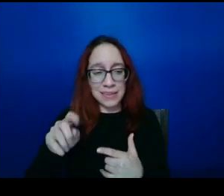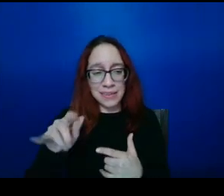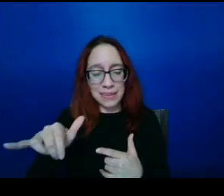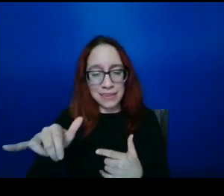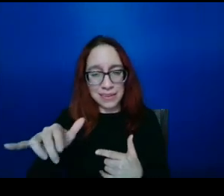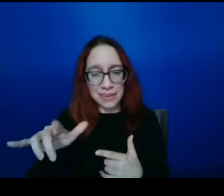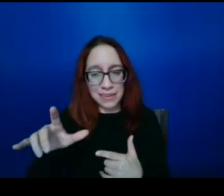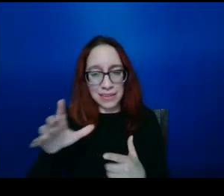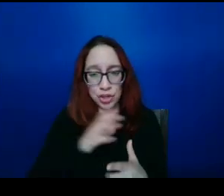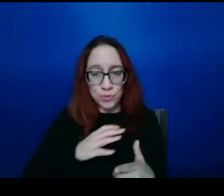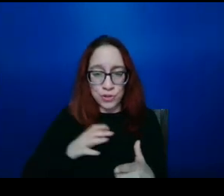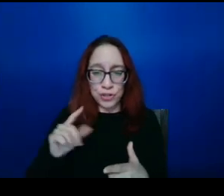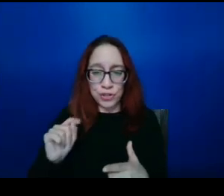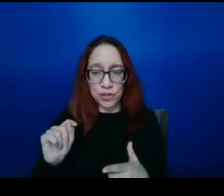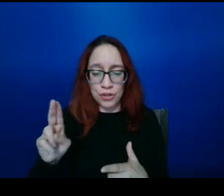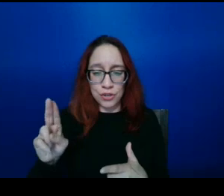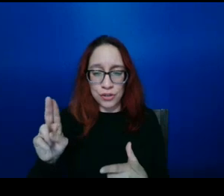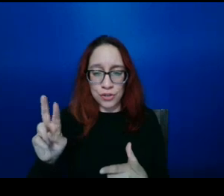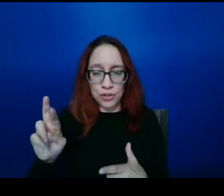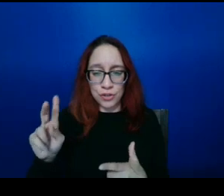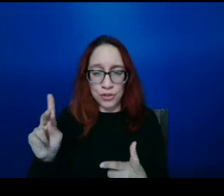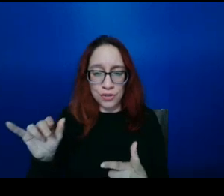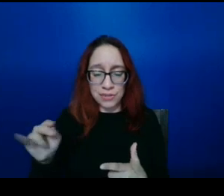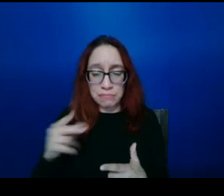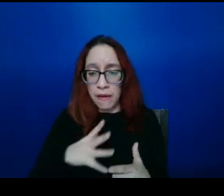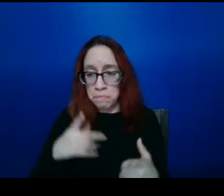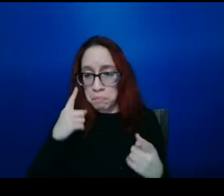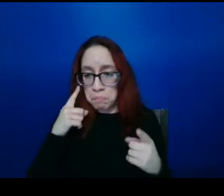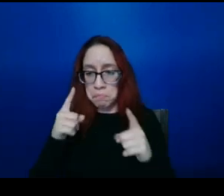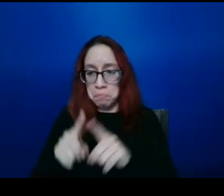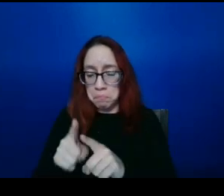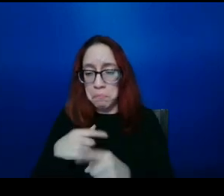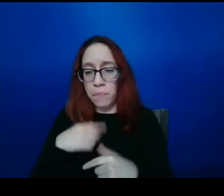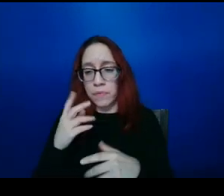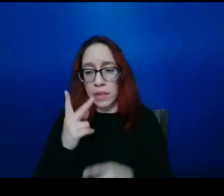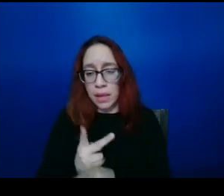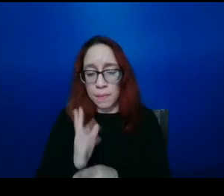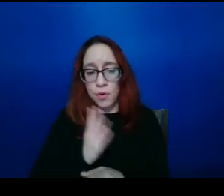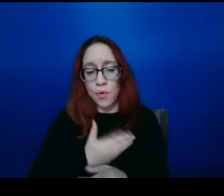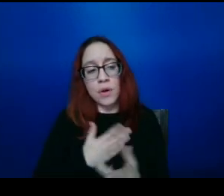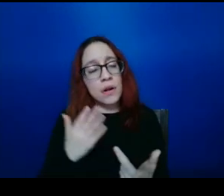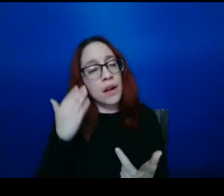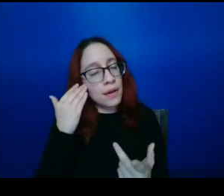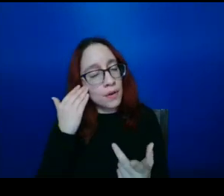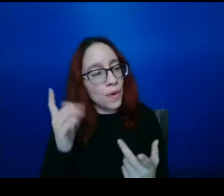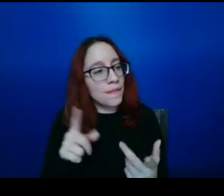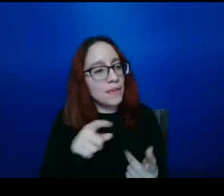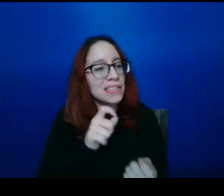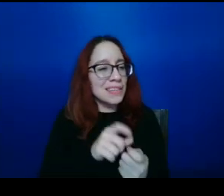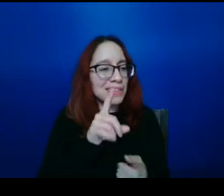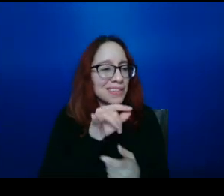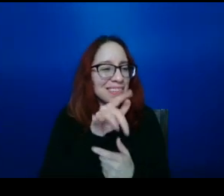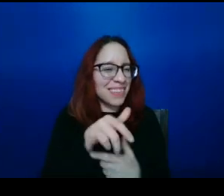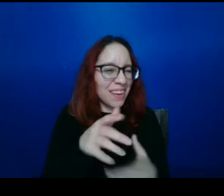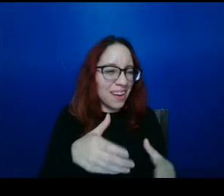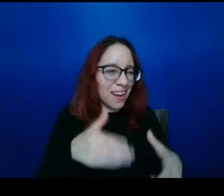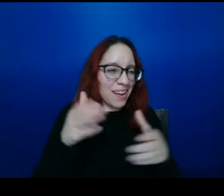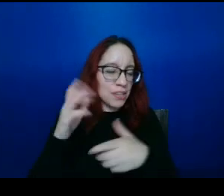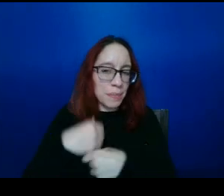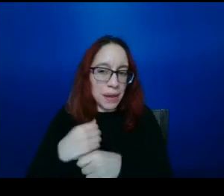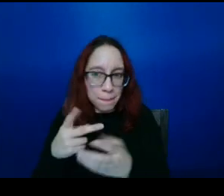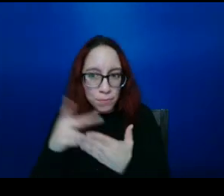Commissioner Turkin was requesting would be a reasonable compromise to keep our, you know, I understand we need to have a certain density, a certain height to make these